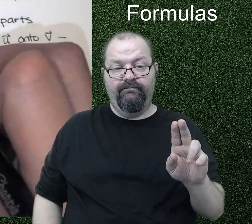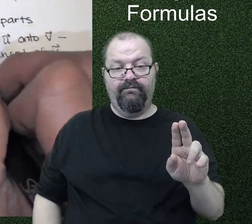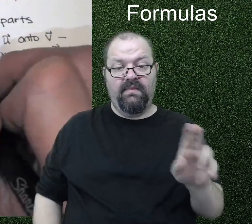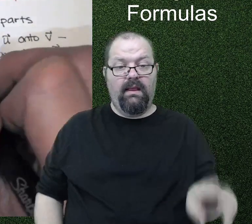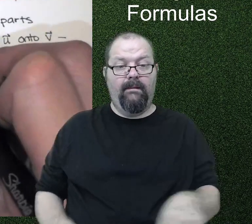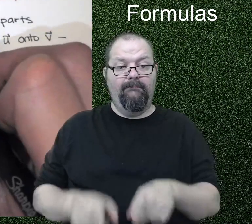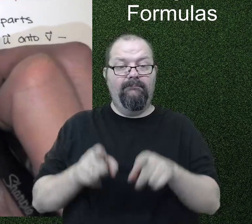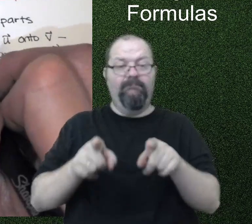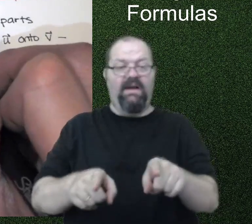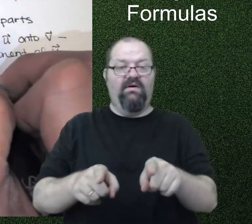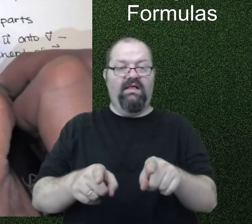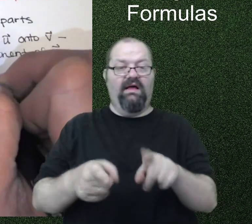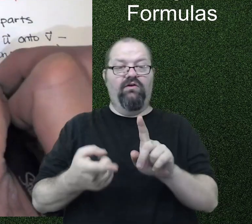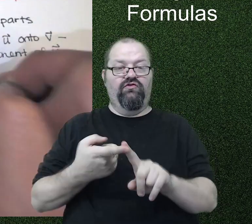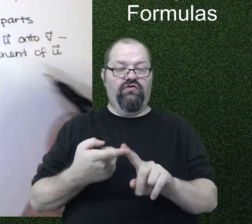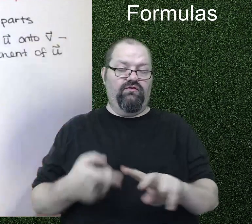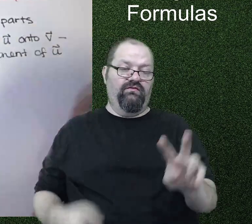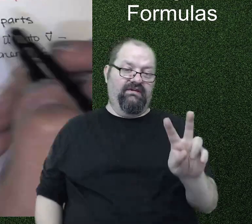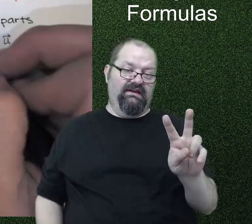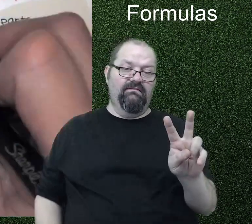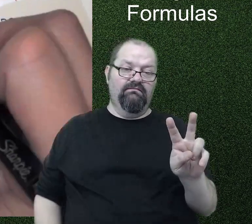parallel to V.